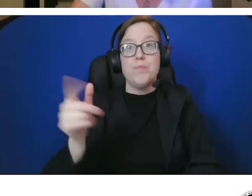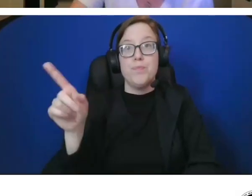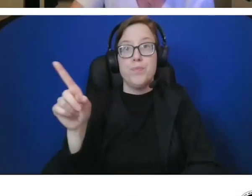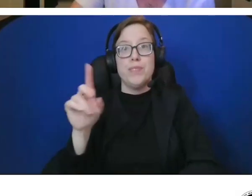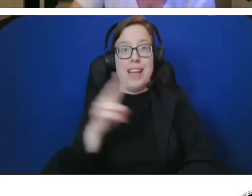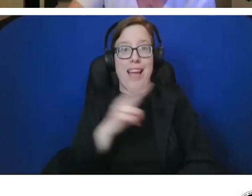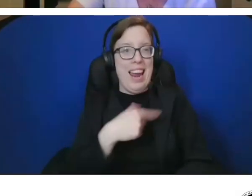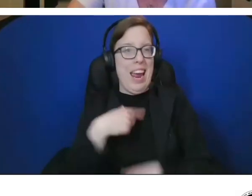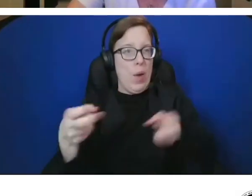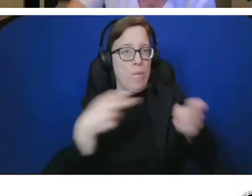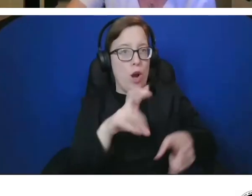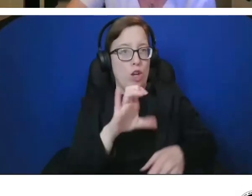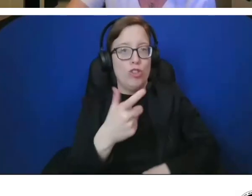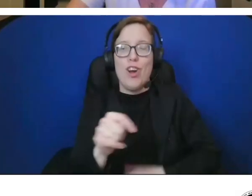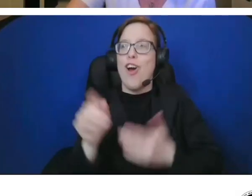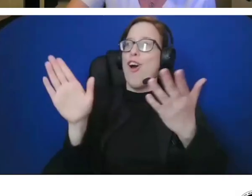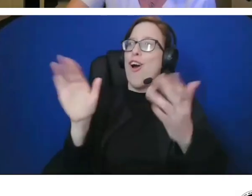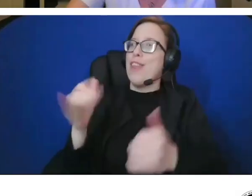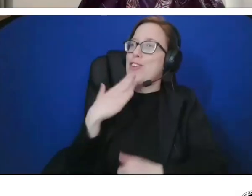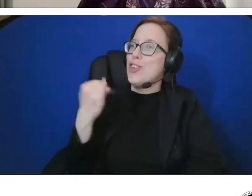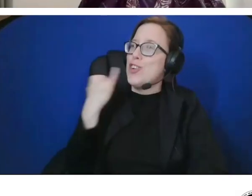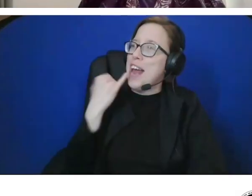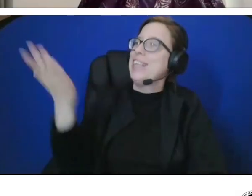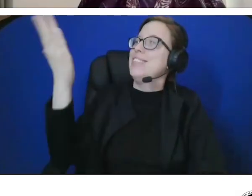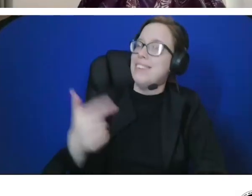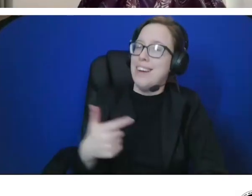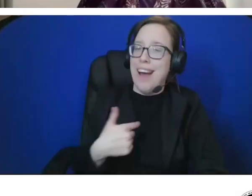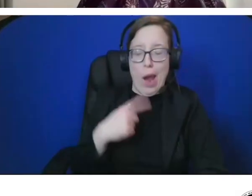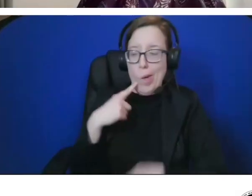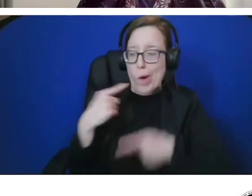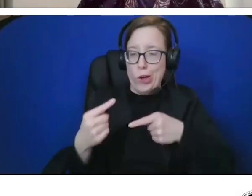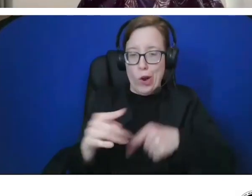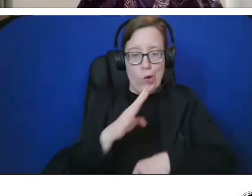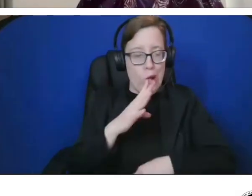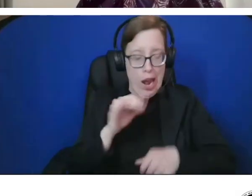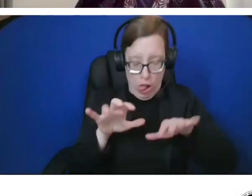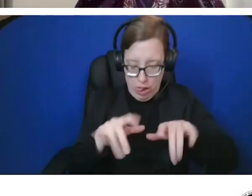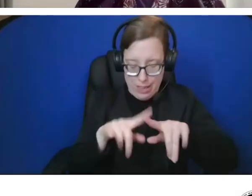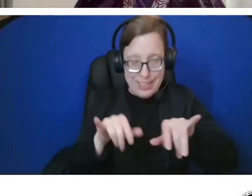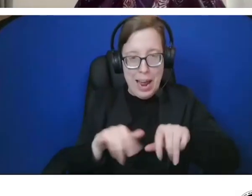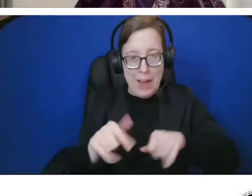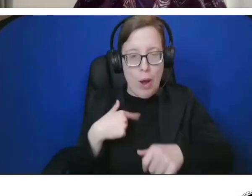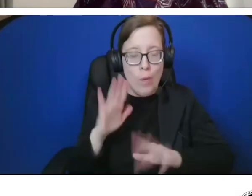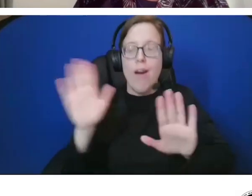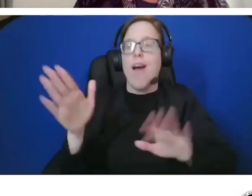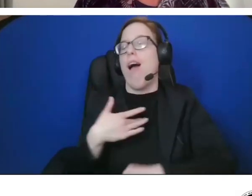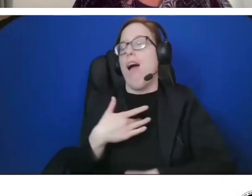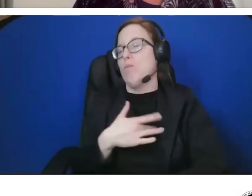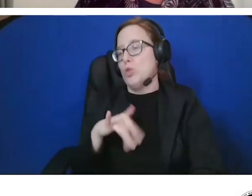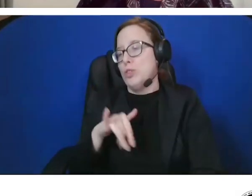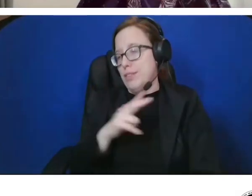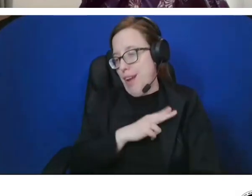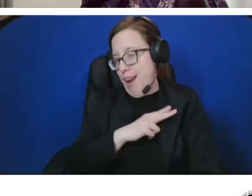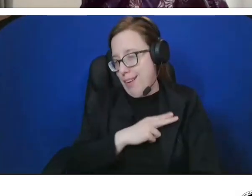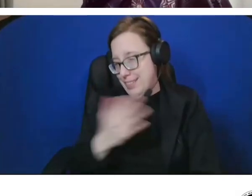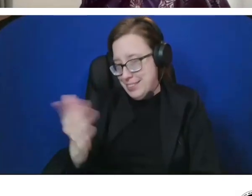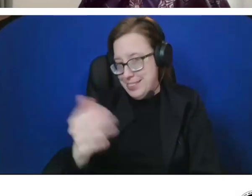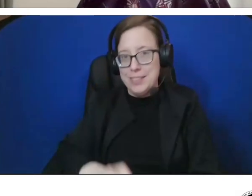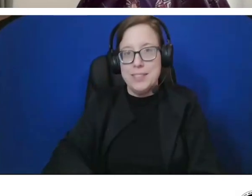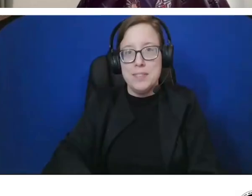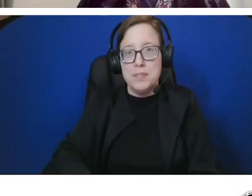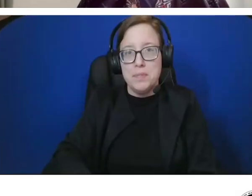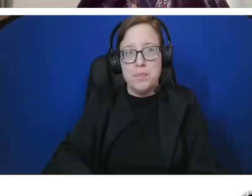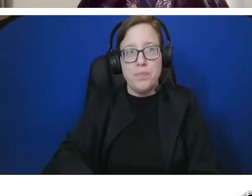I dropped it in the chat. Oh, that's a good idea. I would have had trouble talking and doing that at the same time, so I appreciate it,